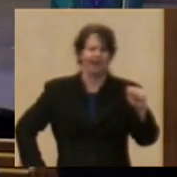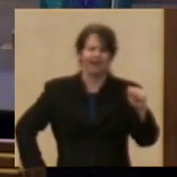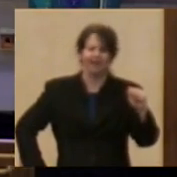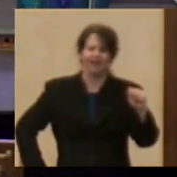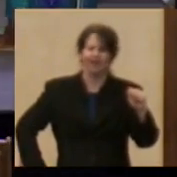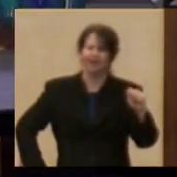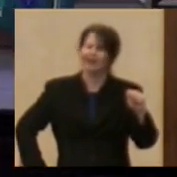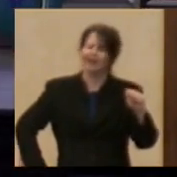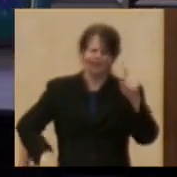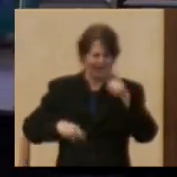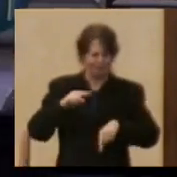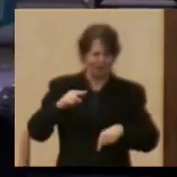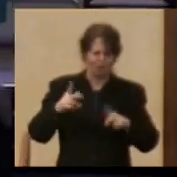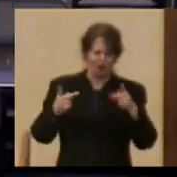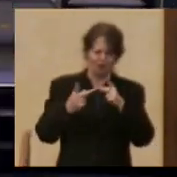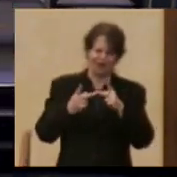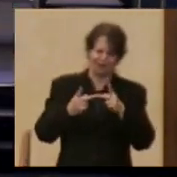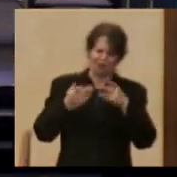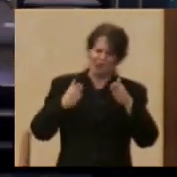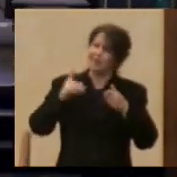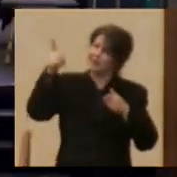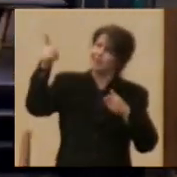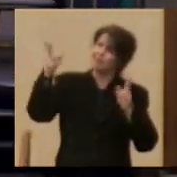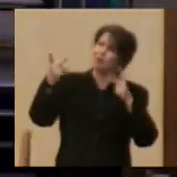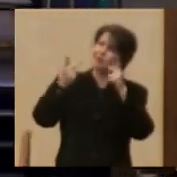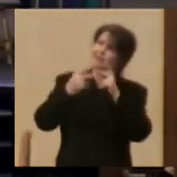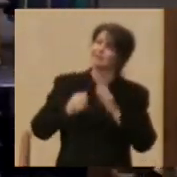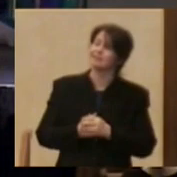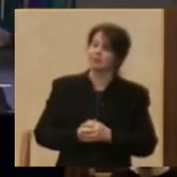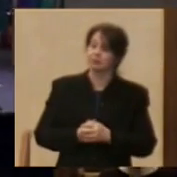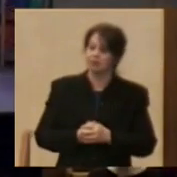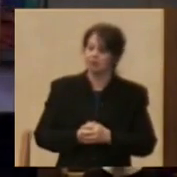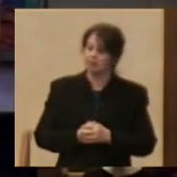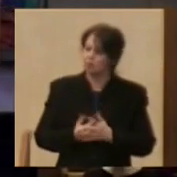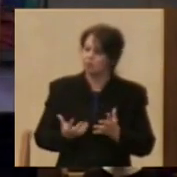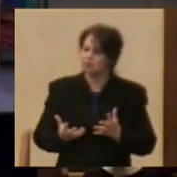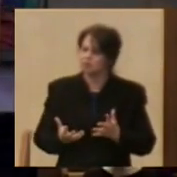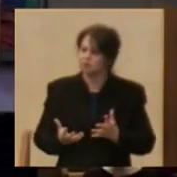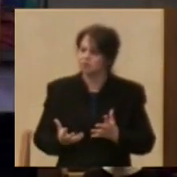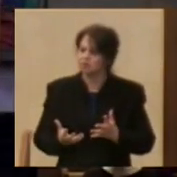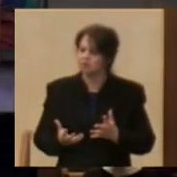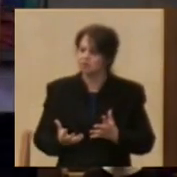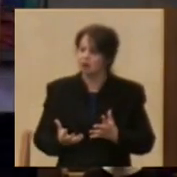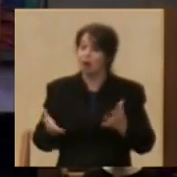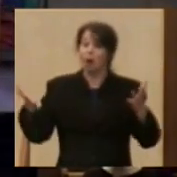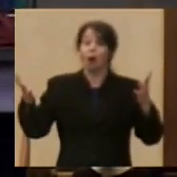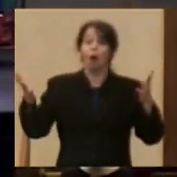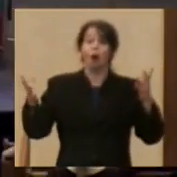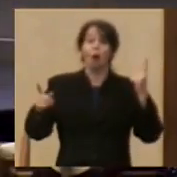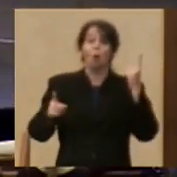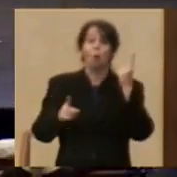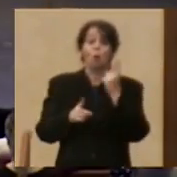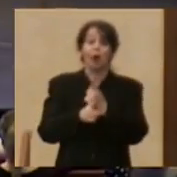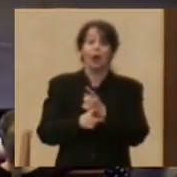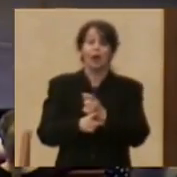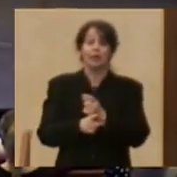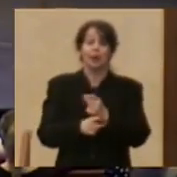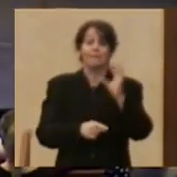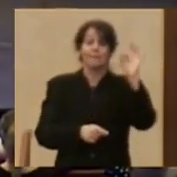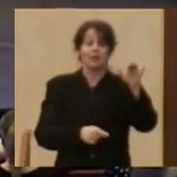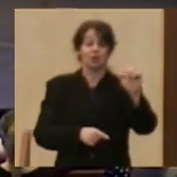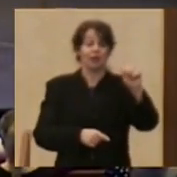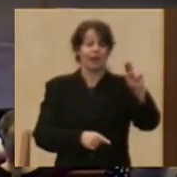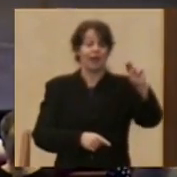perfect. Oh, I mean, what? That's right. Pastor Anjanette talked